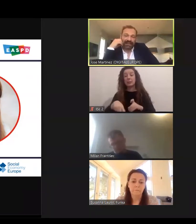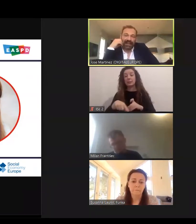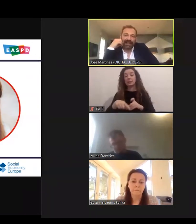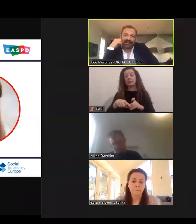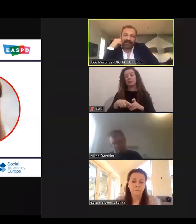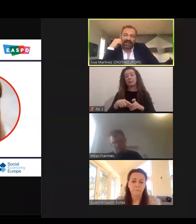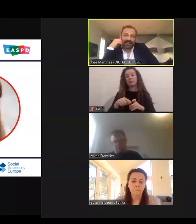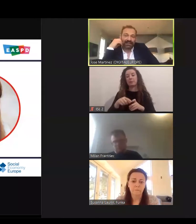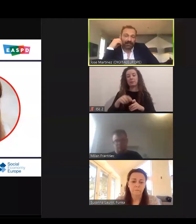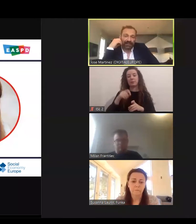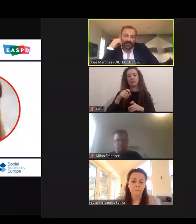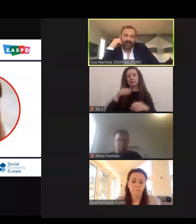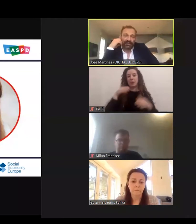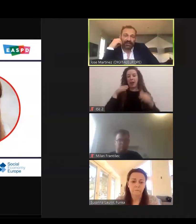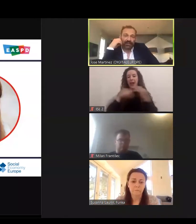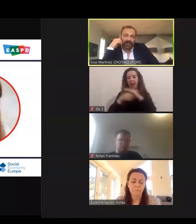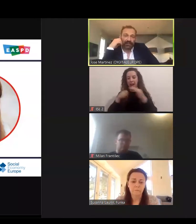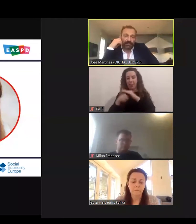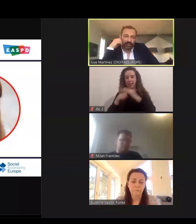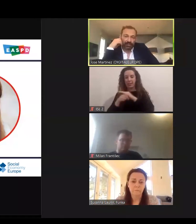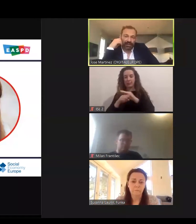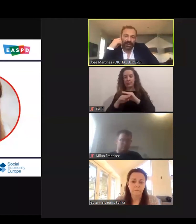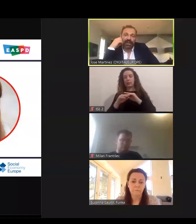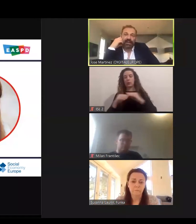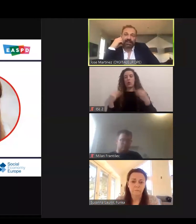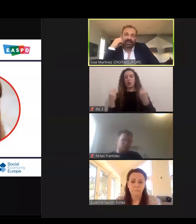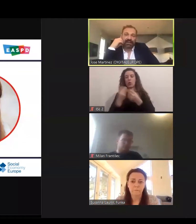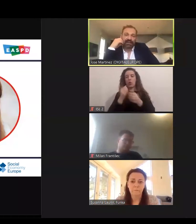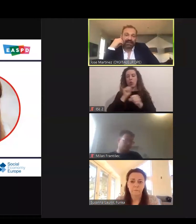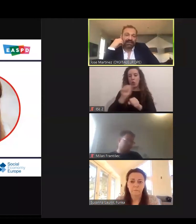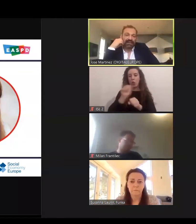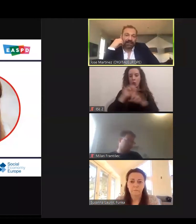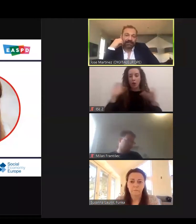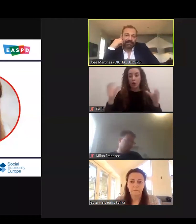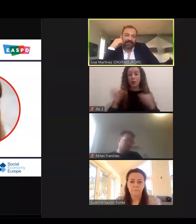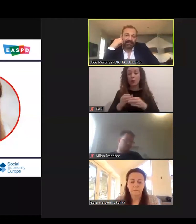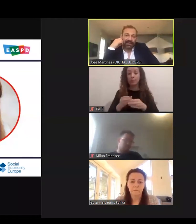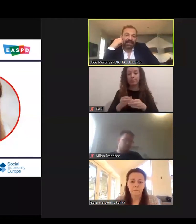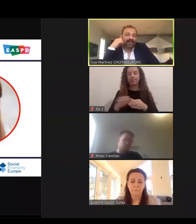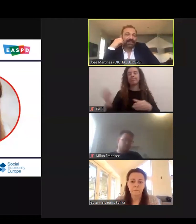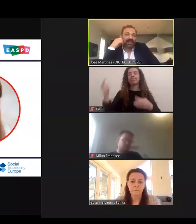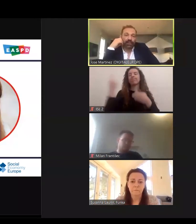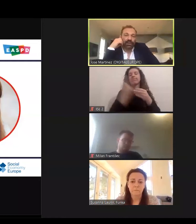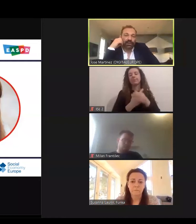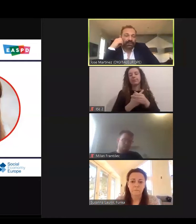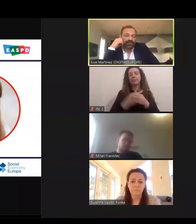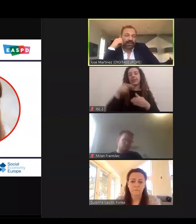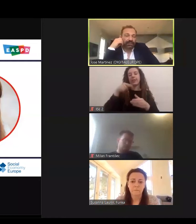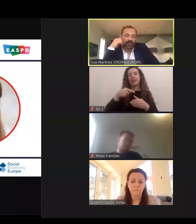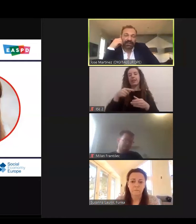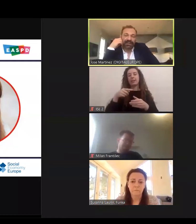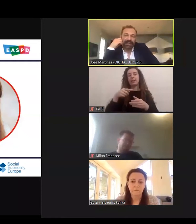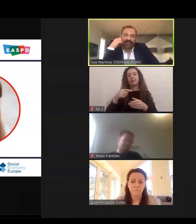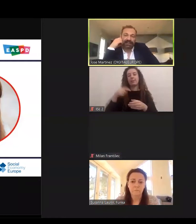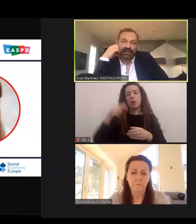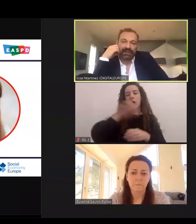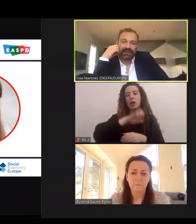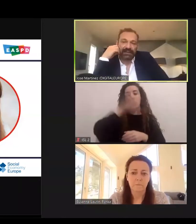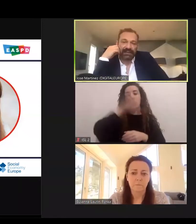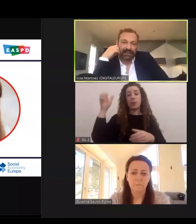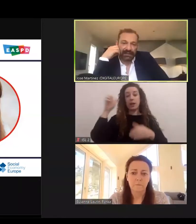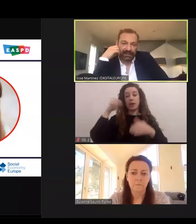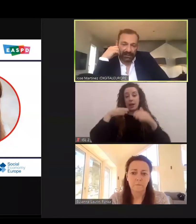to come to Madrid to hand cycling, and so we can cycle together. Okay, it will be my pleasure.